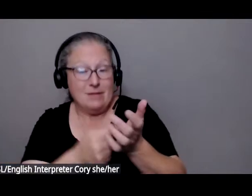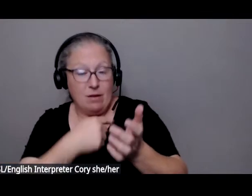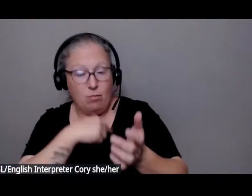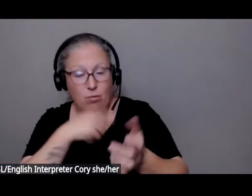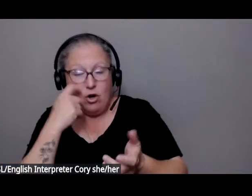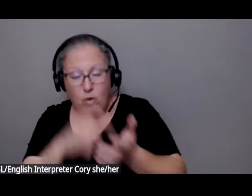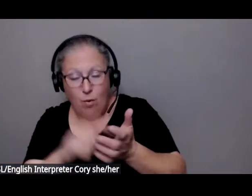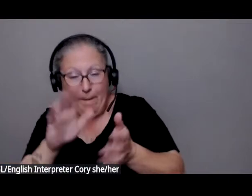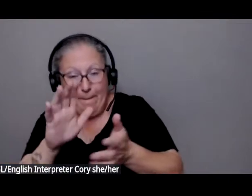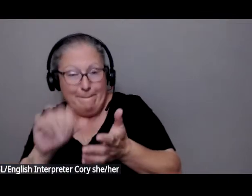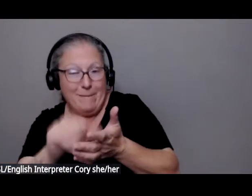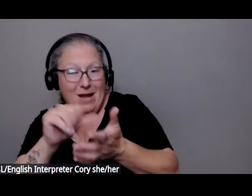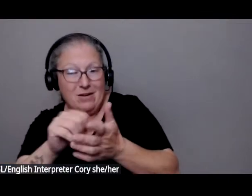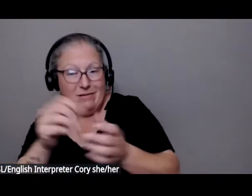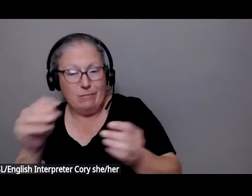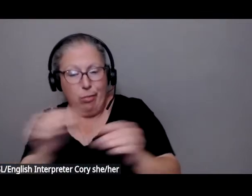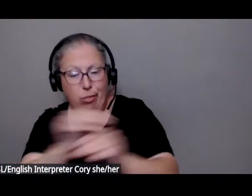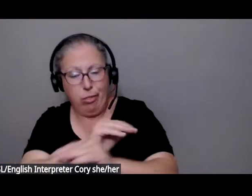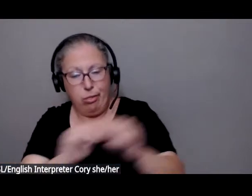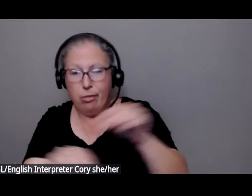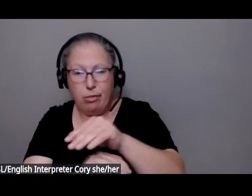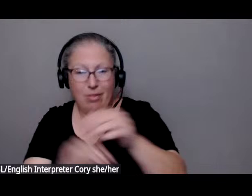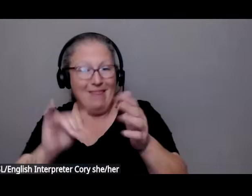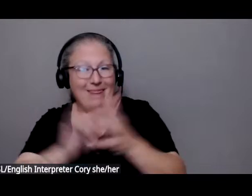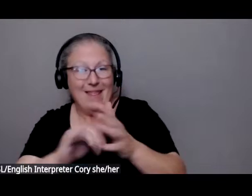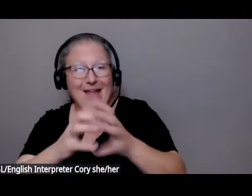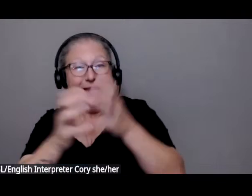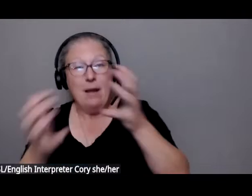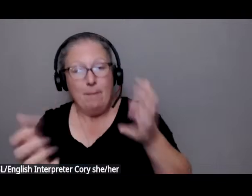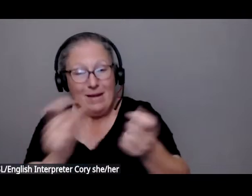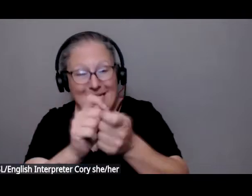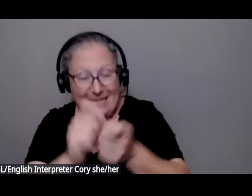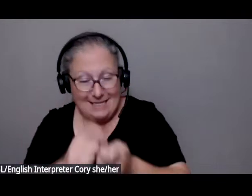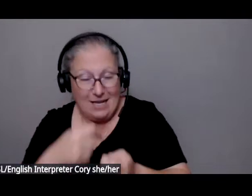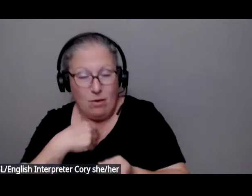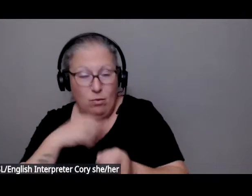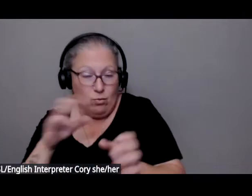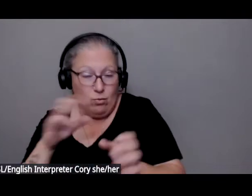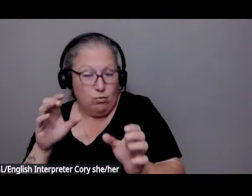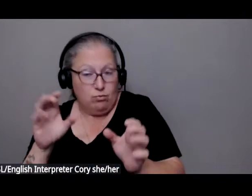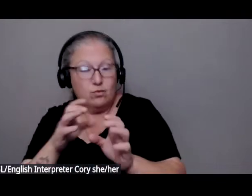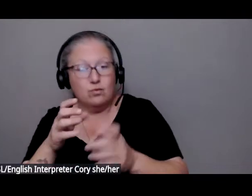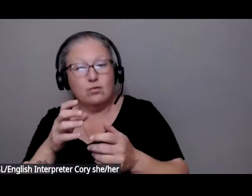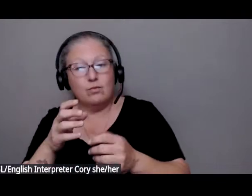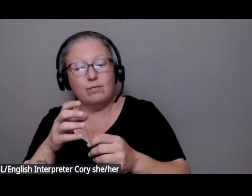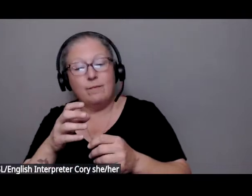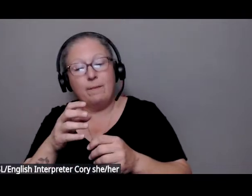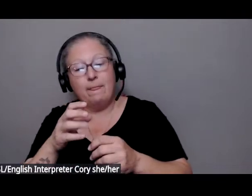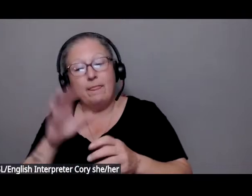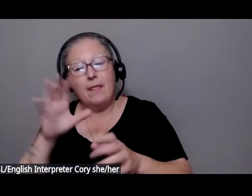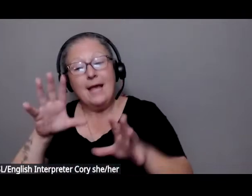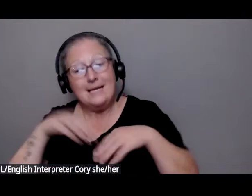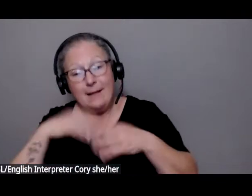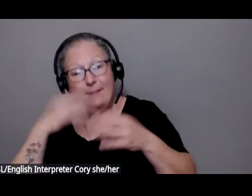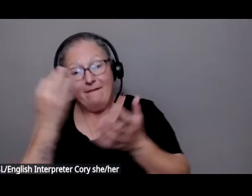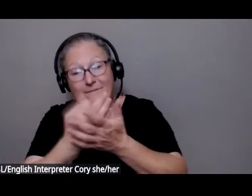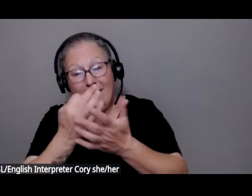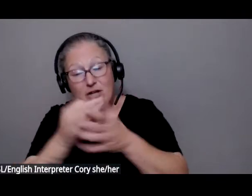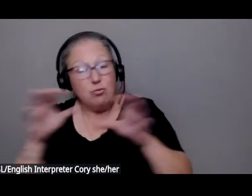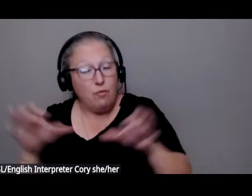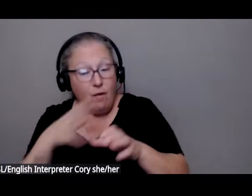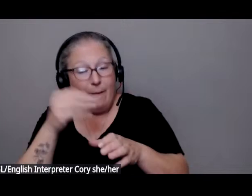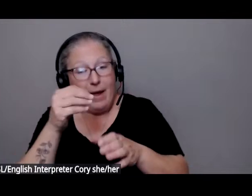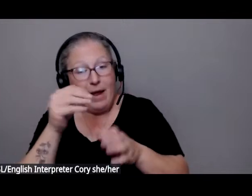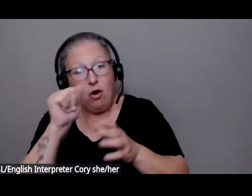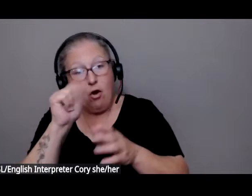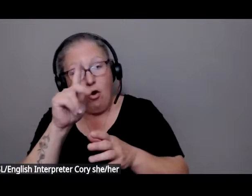order. I mean, that's how detailed our people get. So we also accept the financial performance and the audit review.